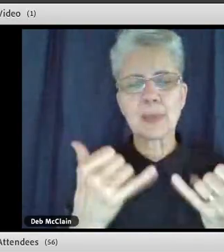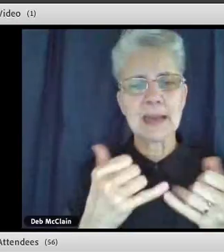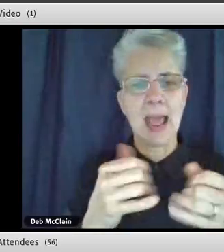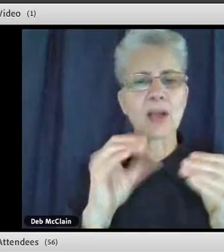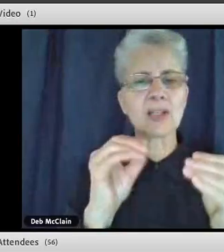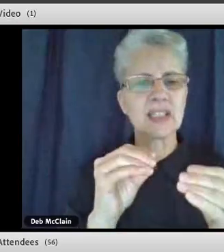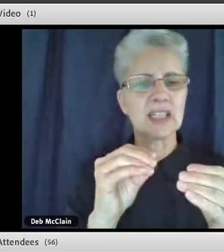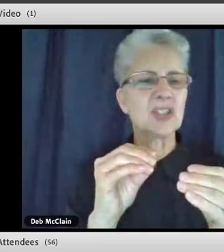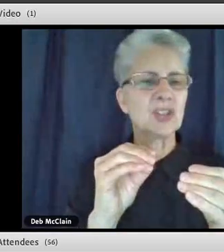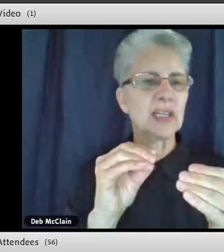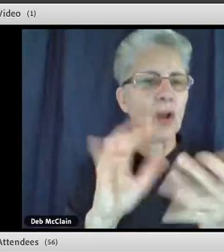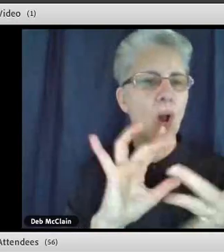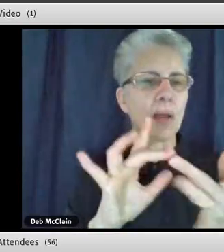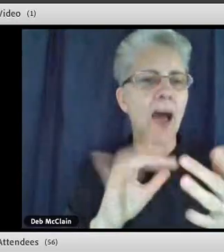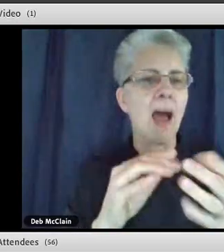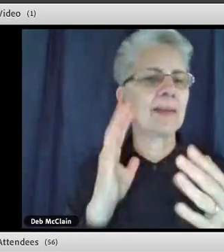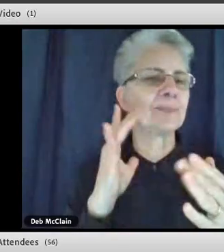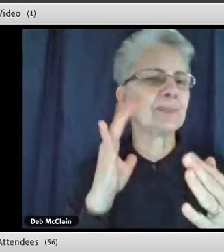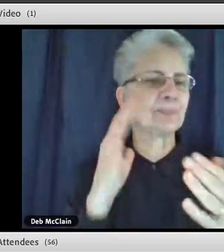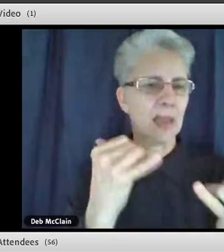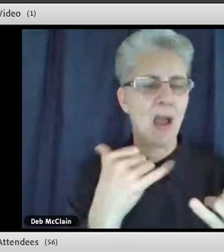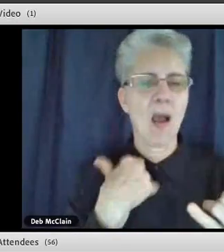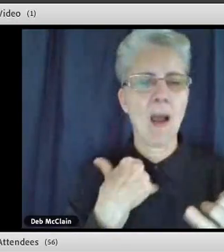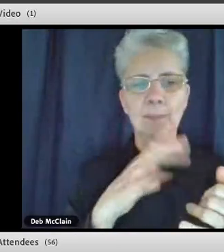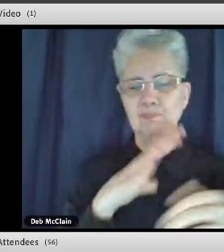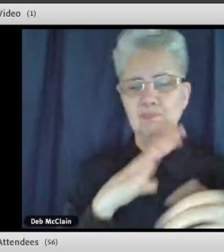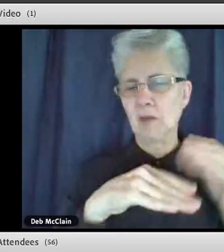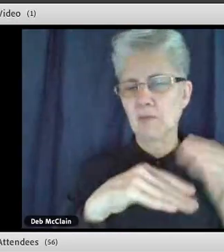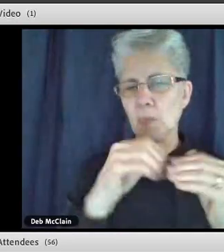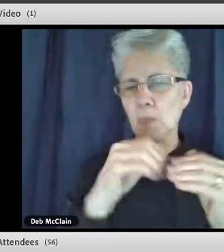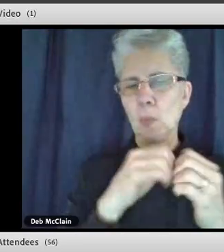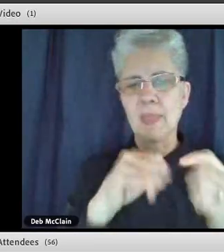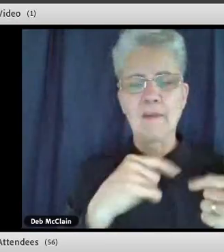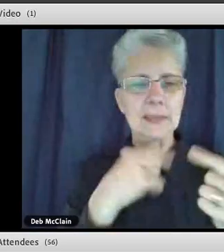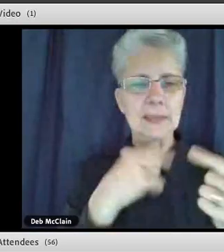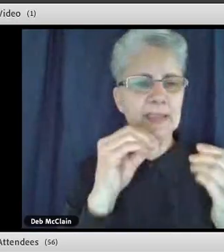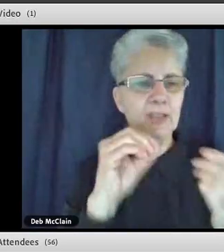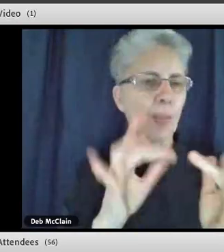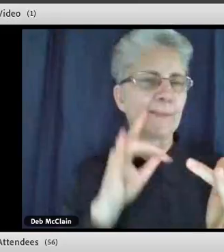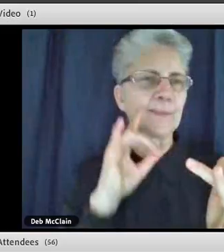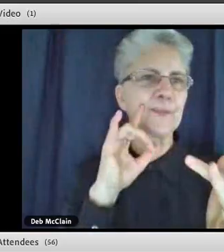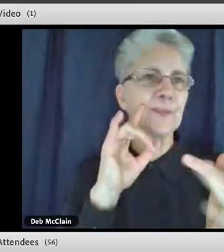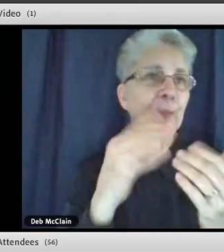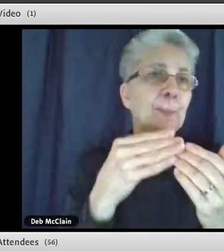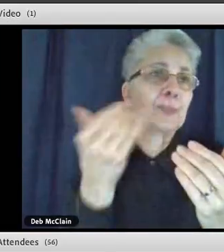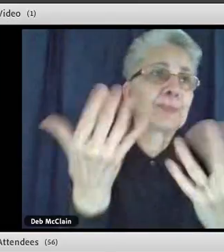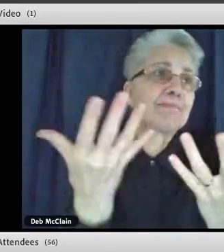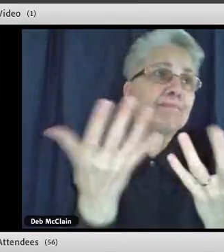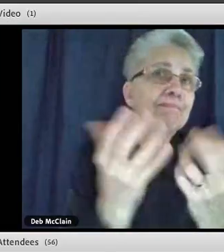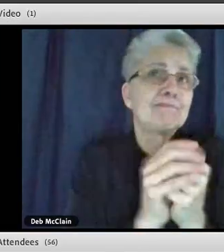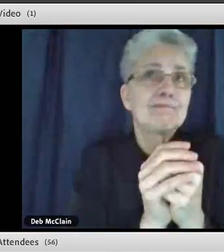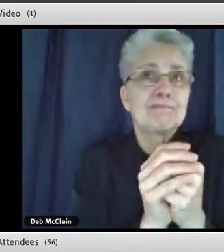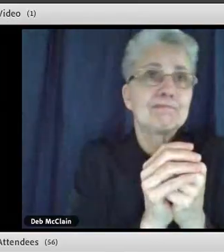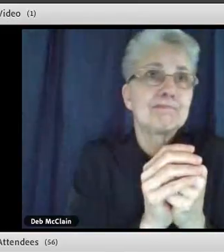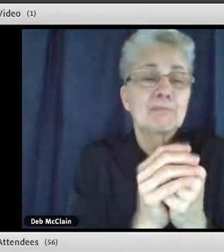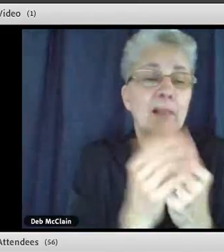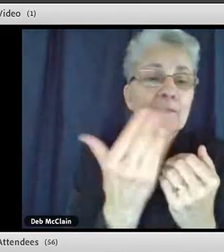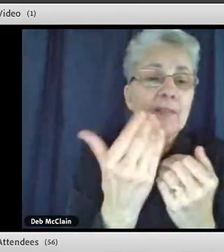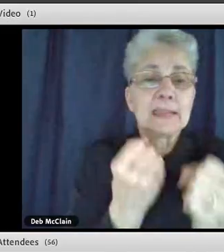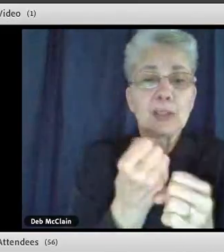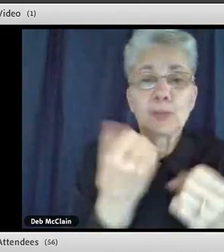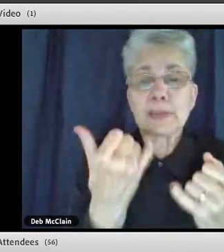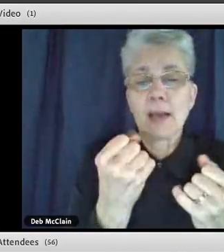the foreseeable future. And that's fine. I am completely comfortable with that. I've been teaching online for almost 15